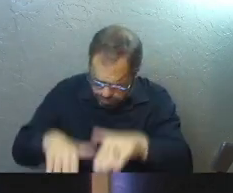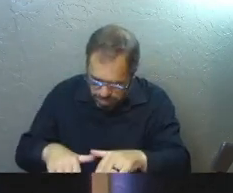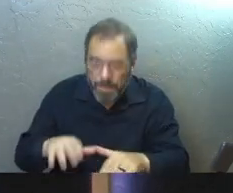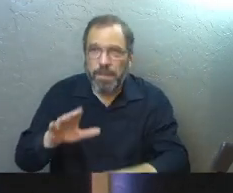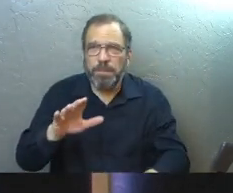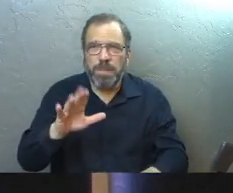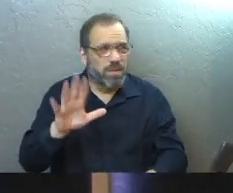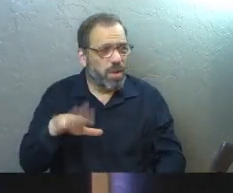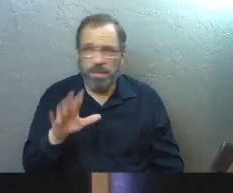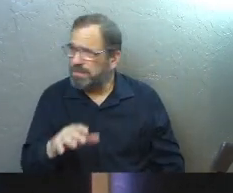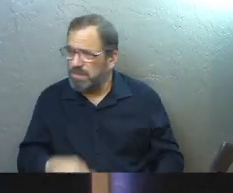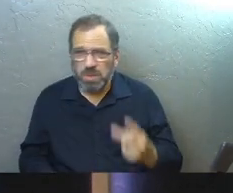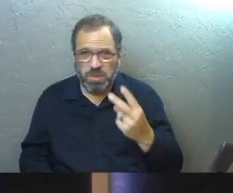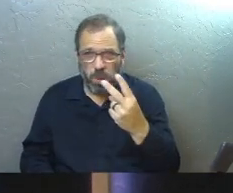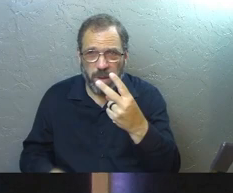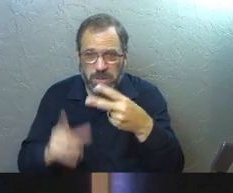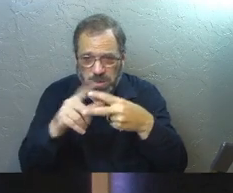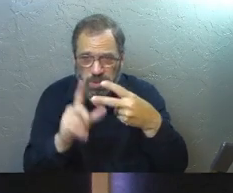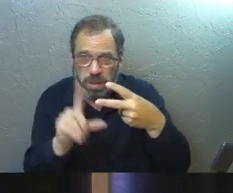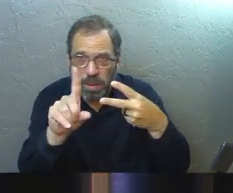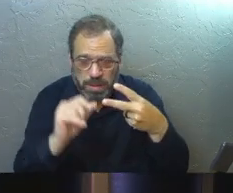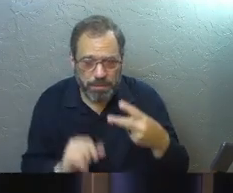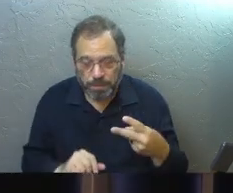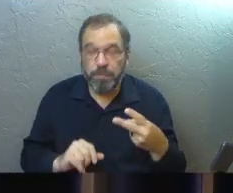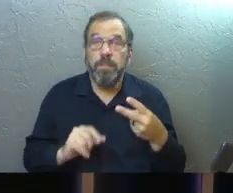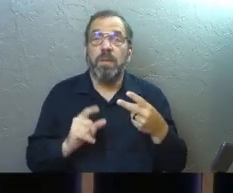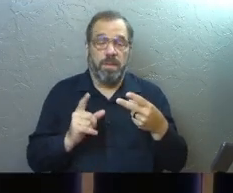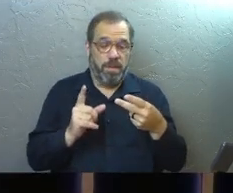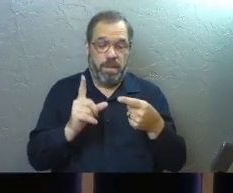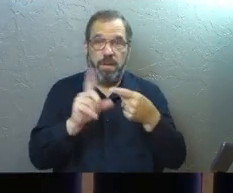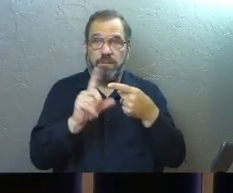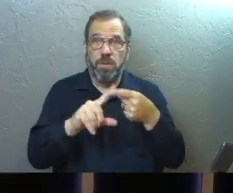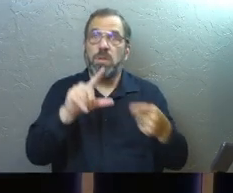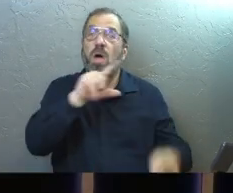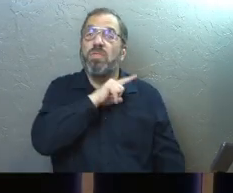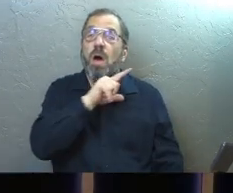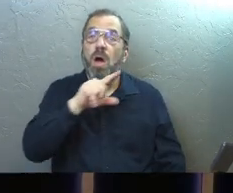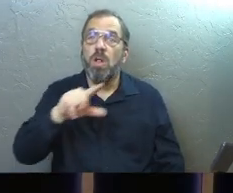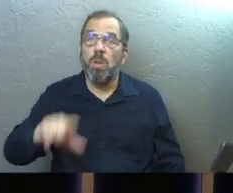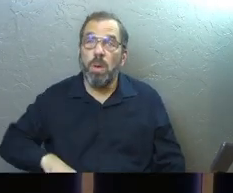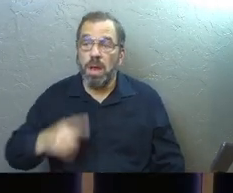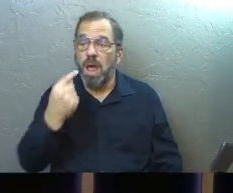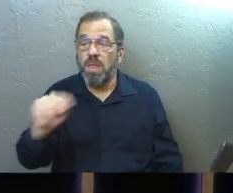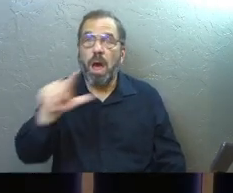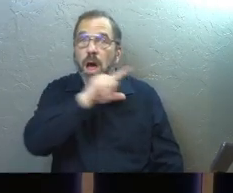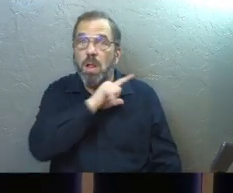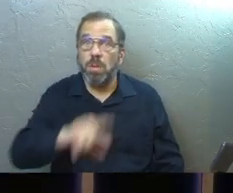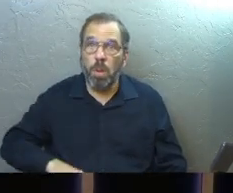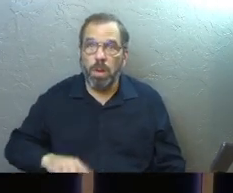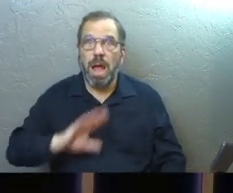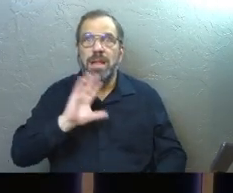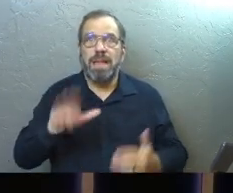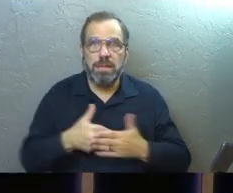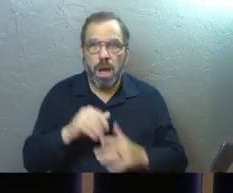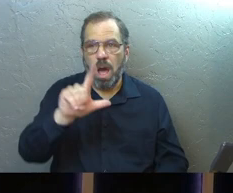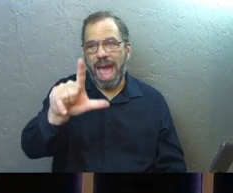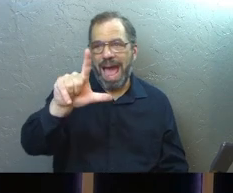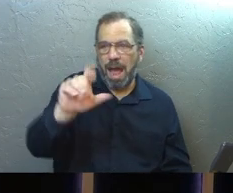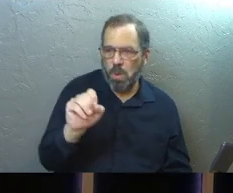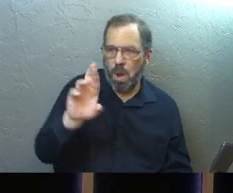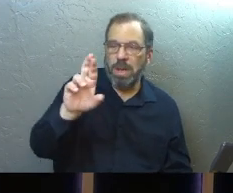So just a couple tiny things before we get on with the rest of the story. First off, the Lord. The Lord. So that's all